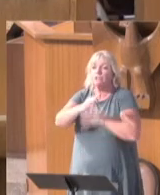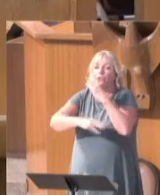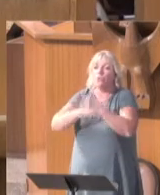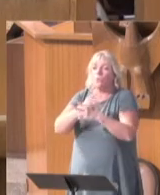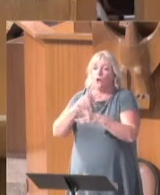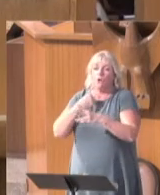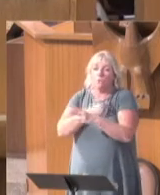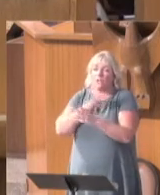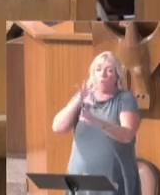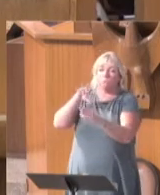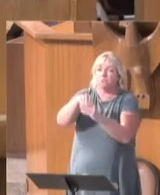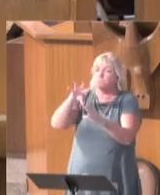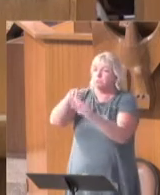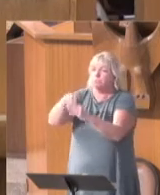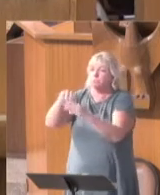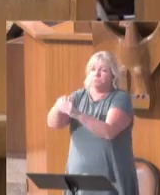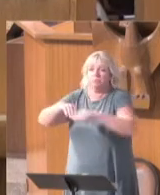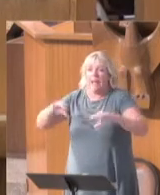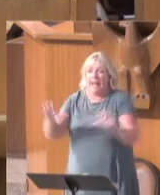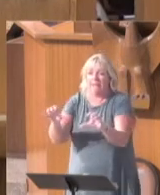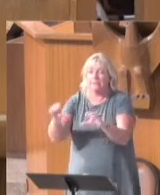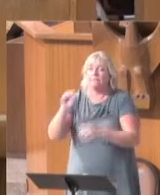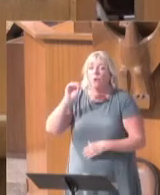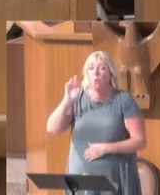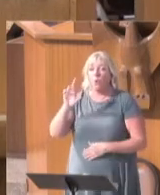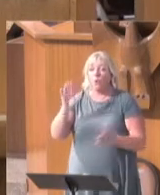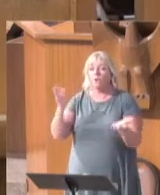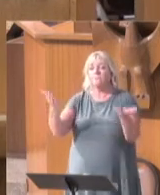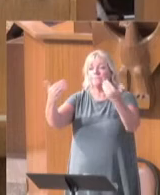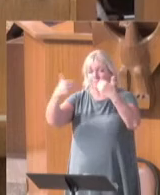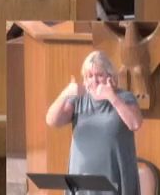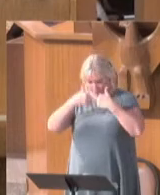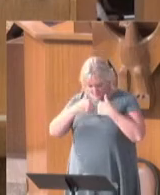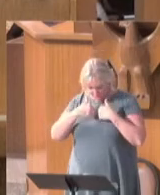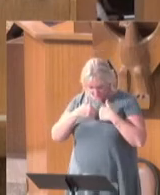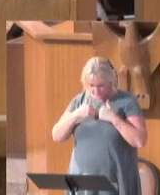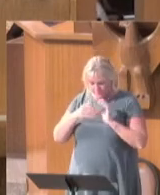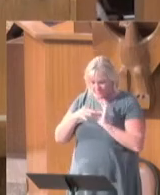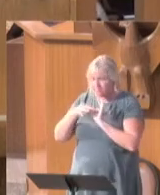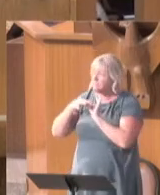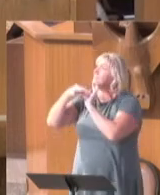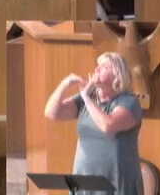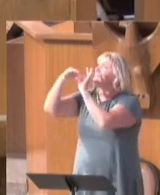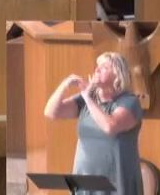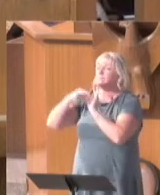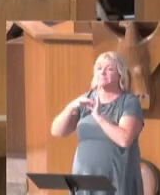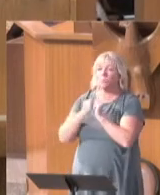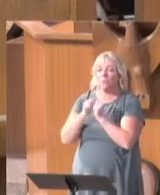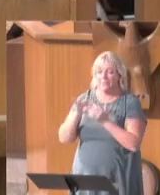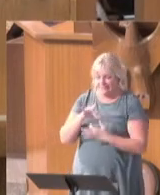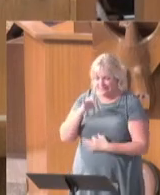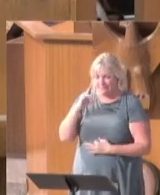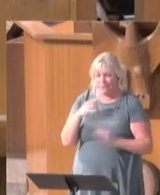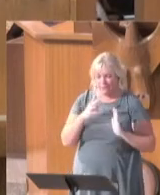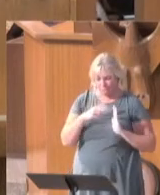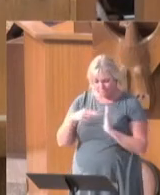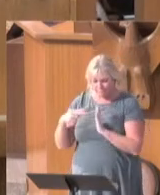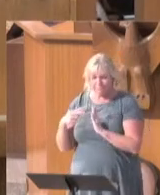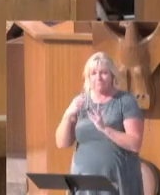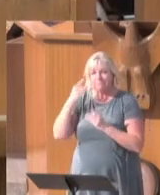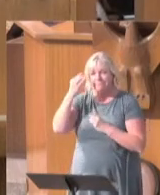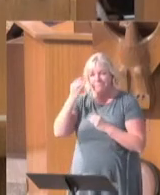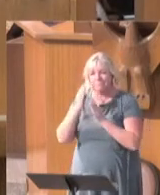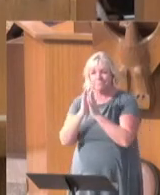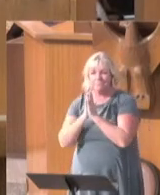active, and sometimes we do that by turning inward and connecting with the Spirit through Scripture and contemplation.